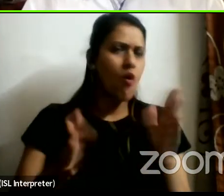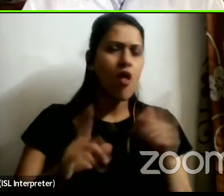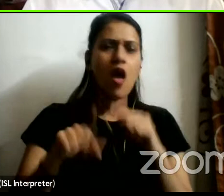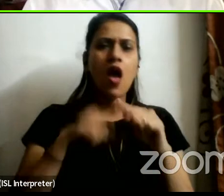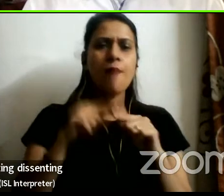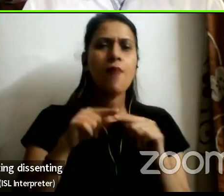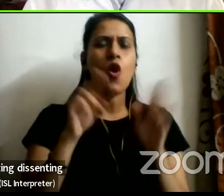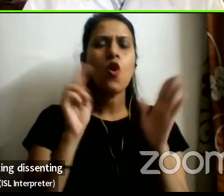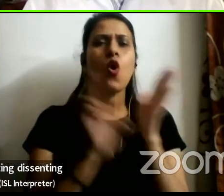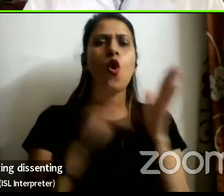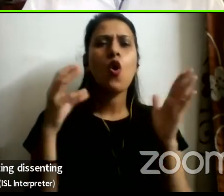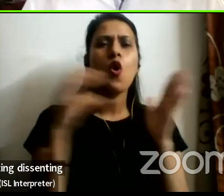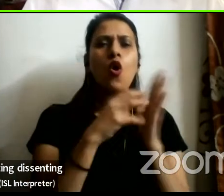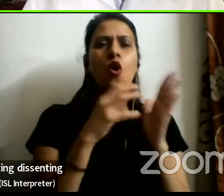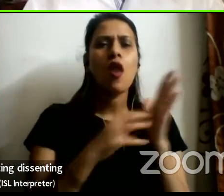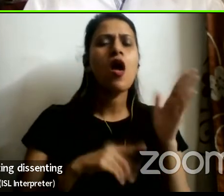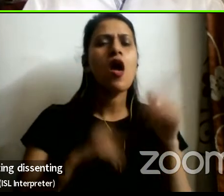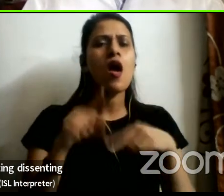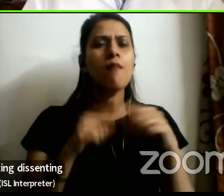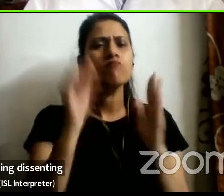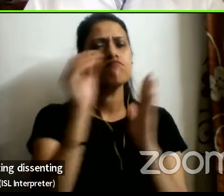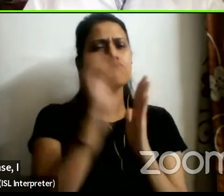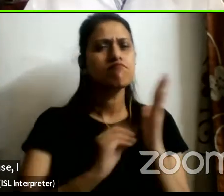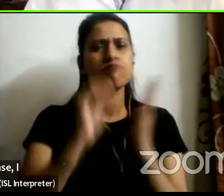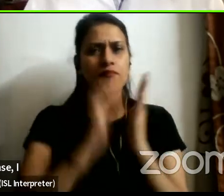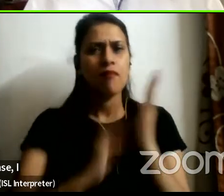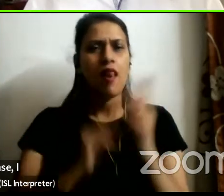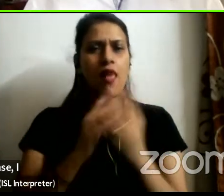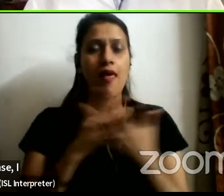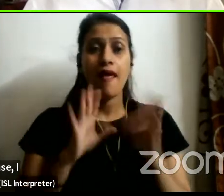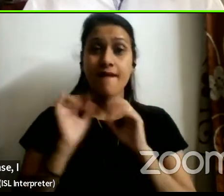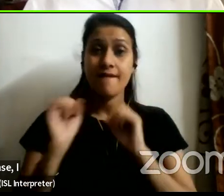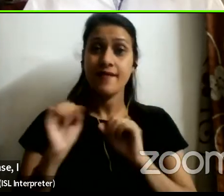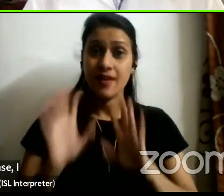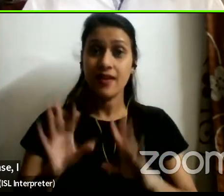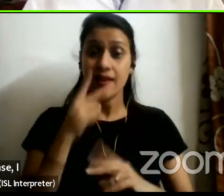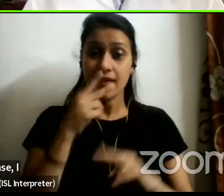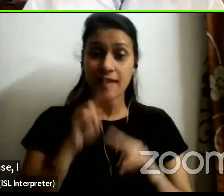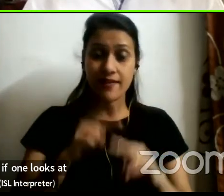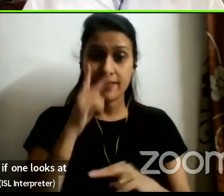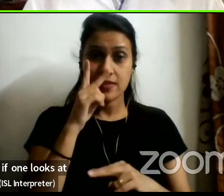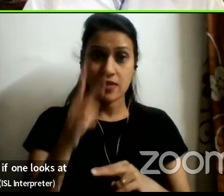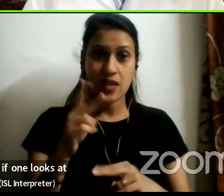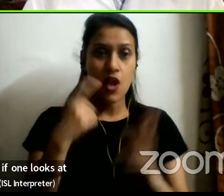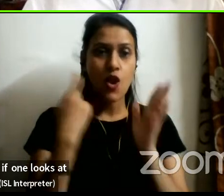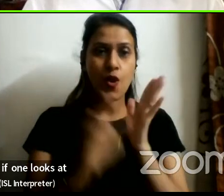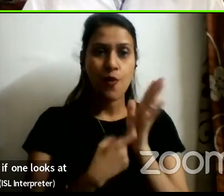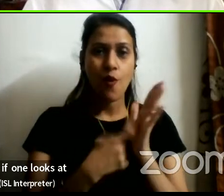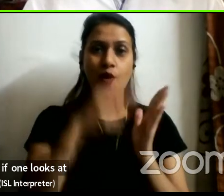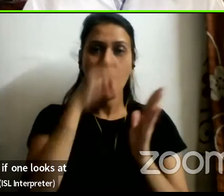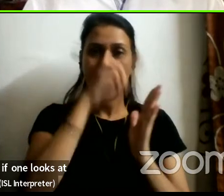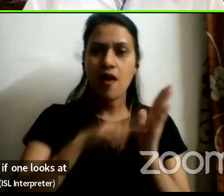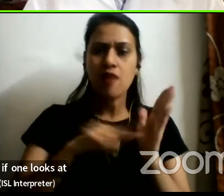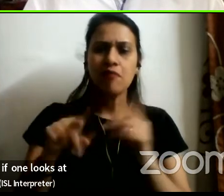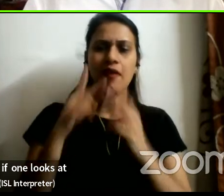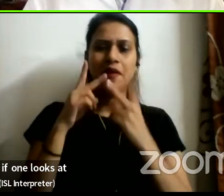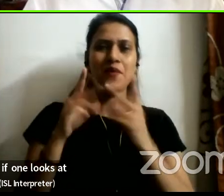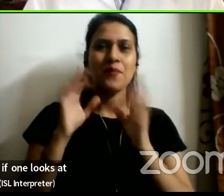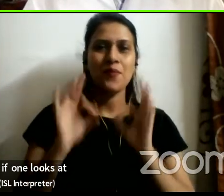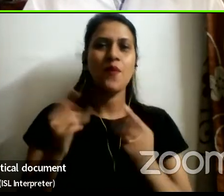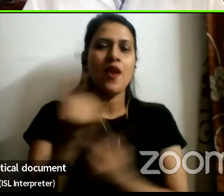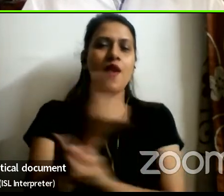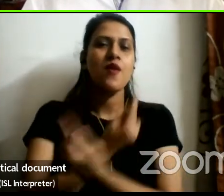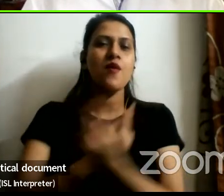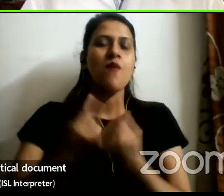the Raghavan committee report. So in that sense, if one looks at the report, it's obvious that it's a political document. And when I